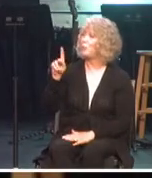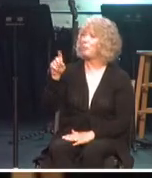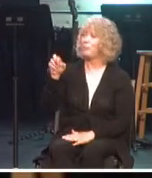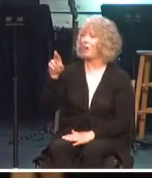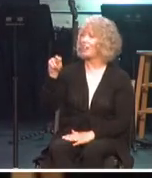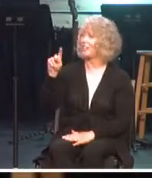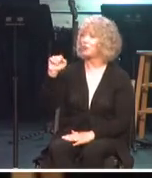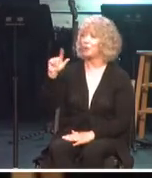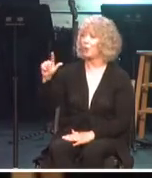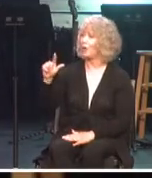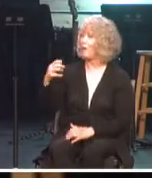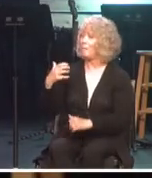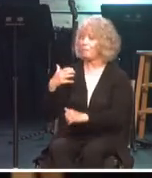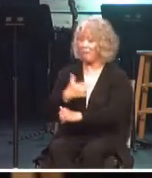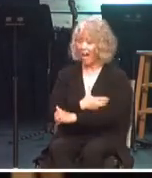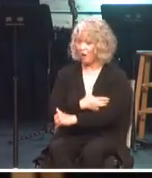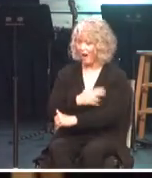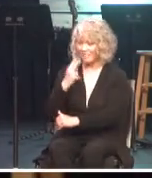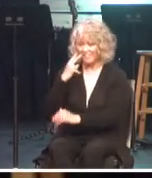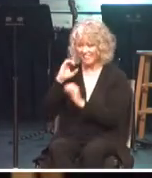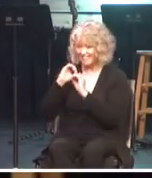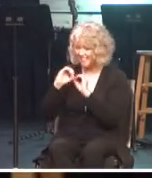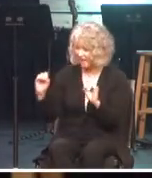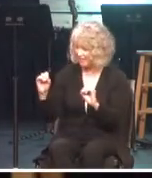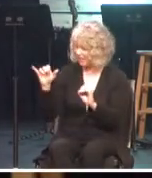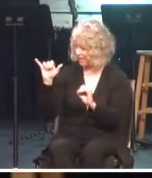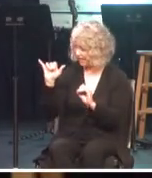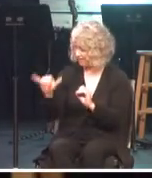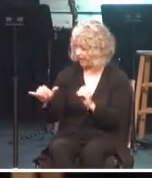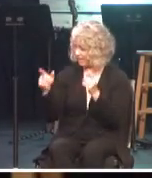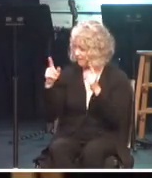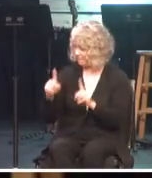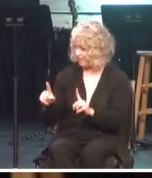of the world, they reject Jesus.